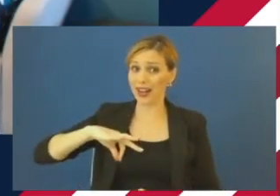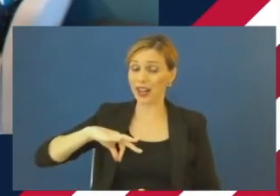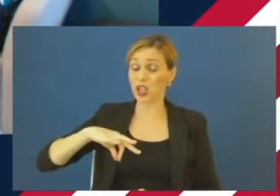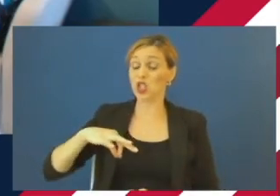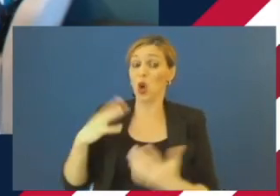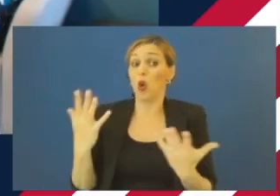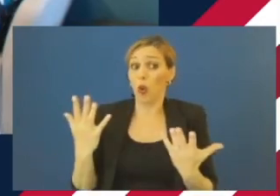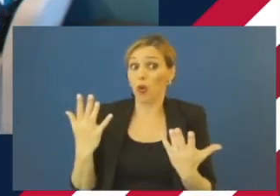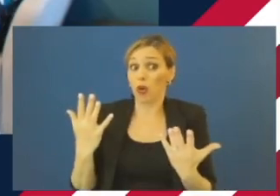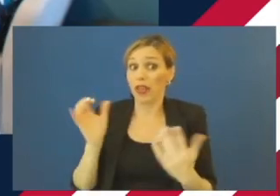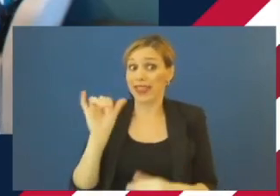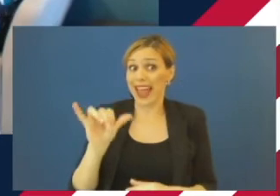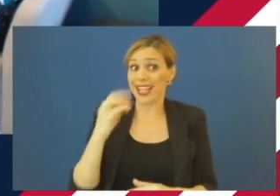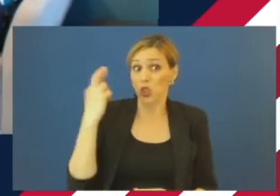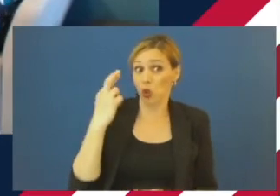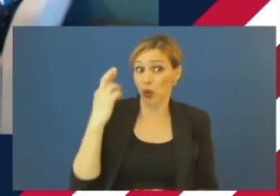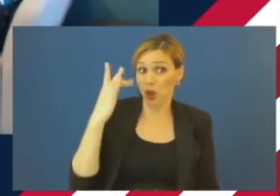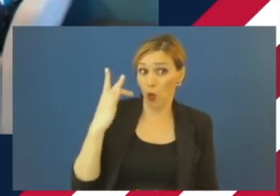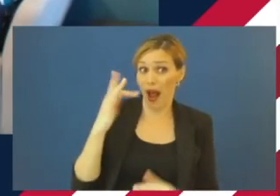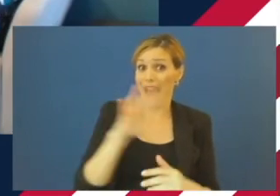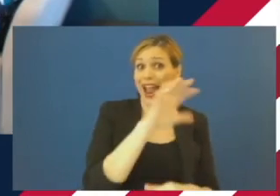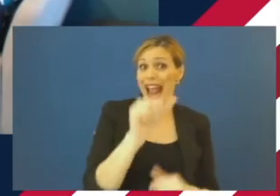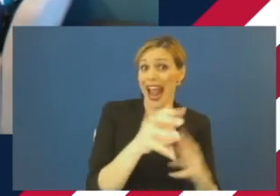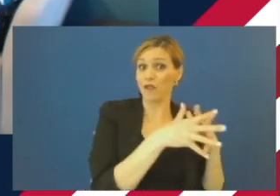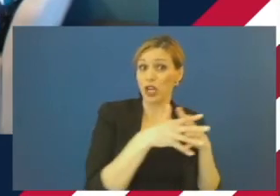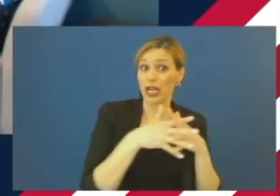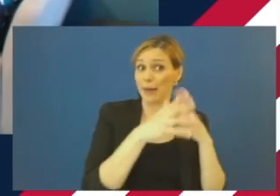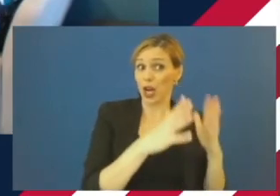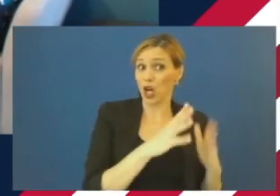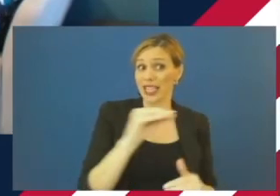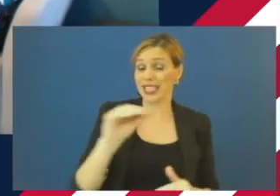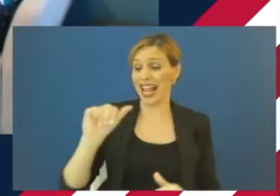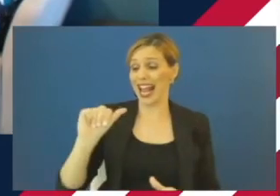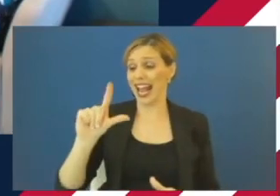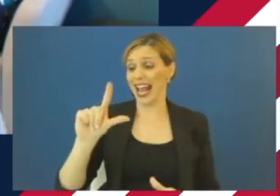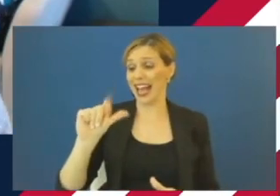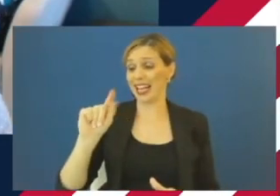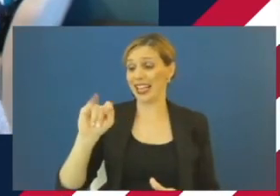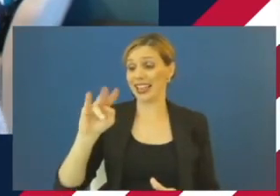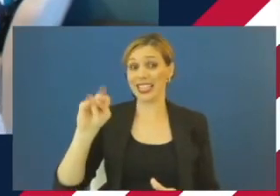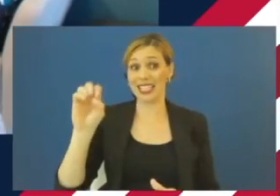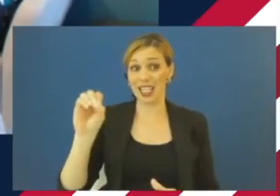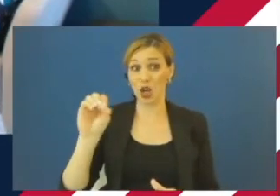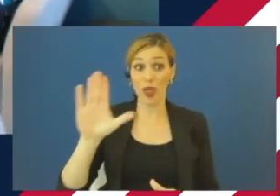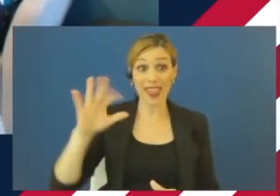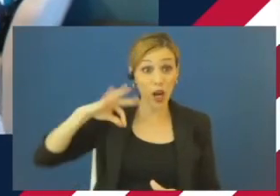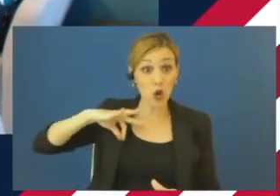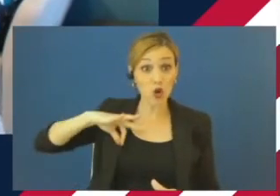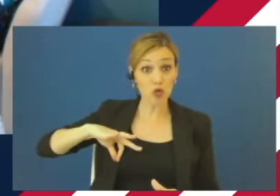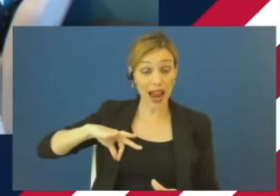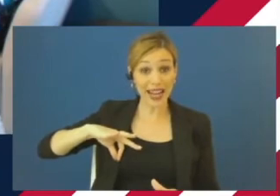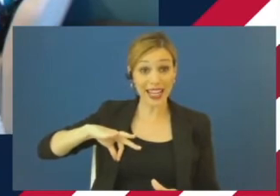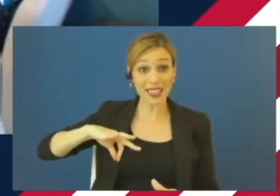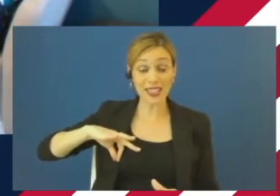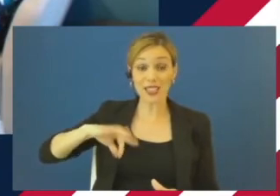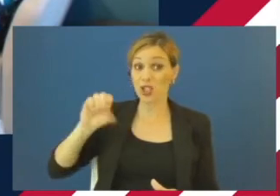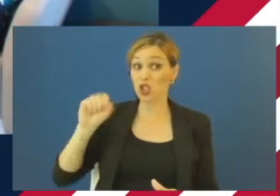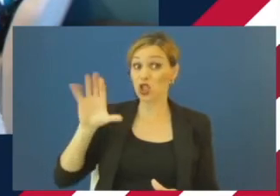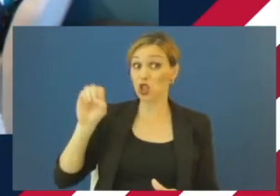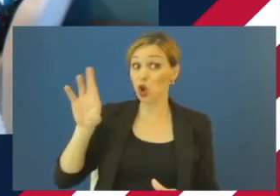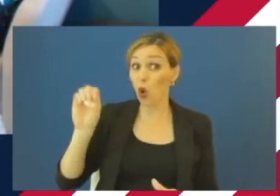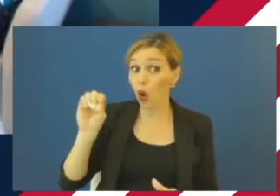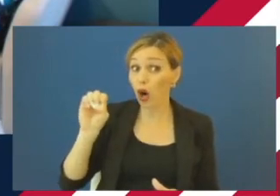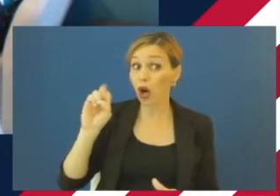average, have credit and insurance scores that are lower than our white brothers and sisters.